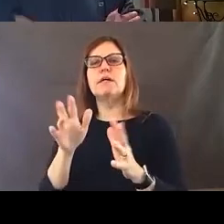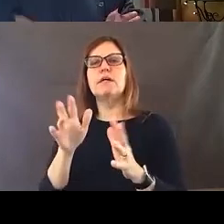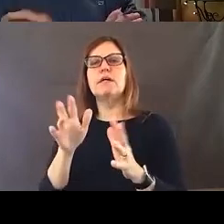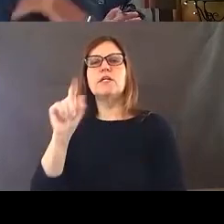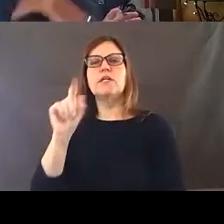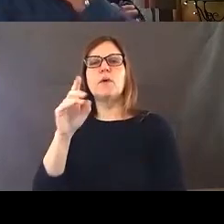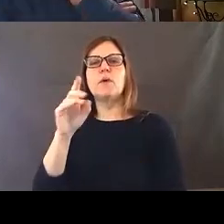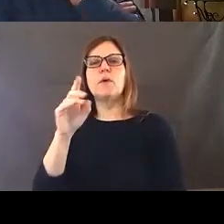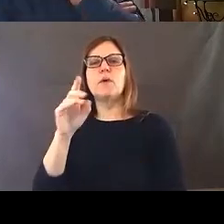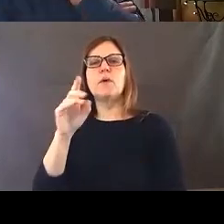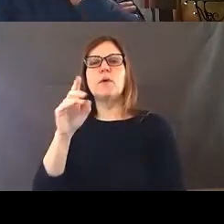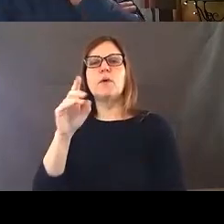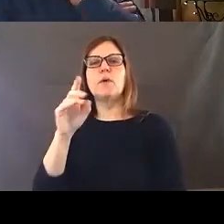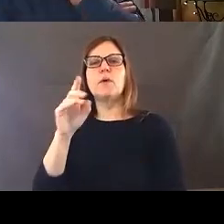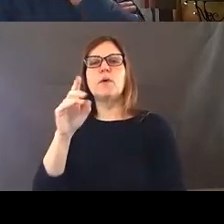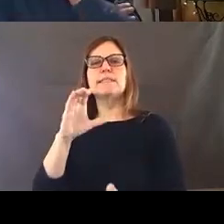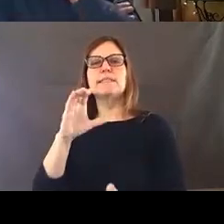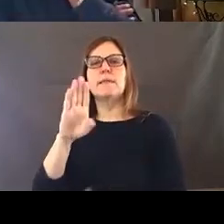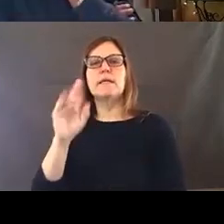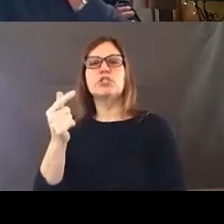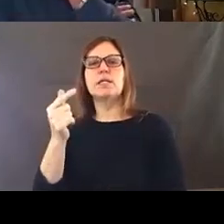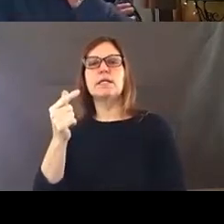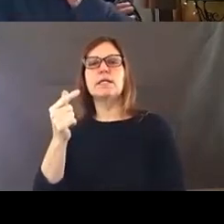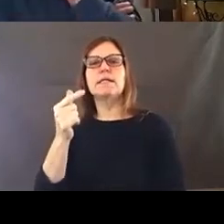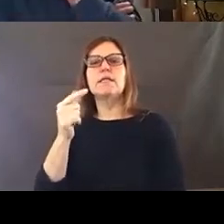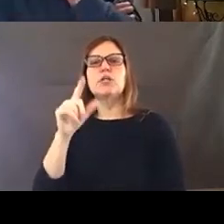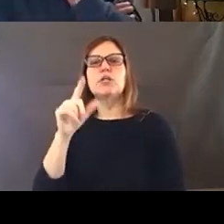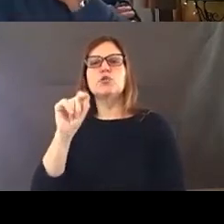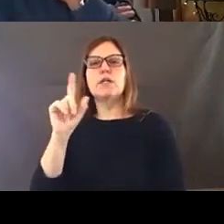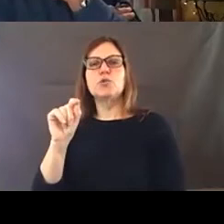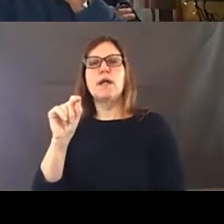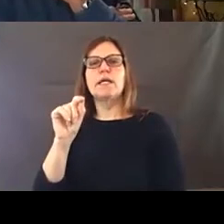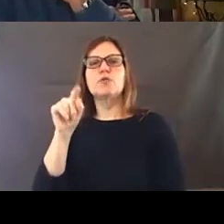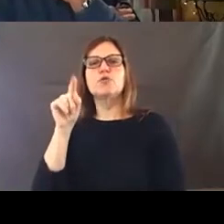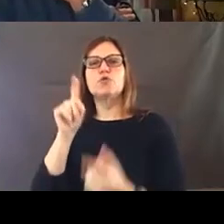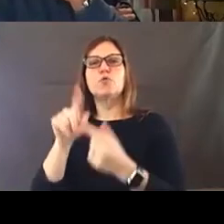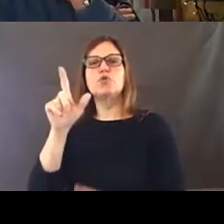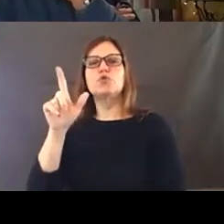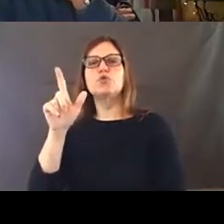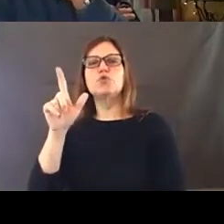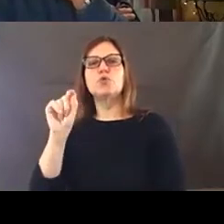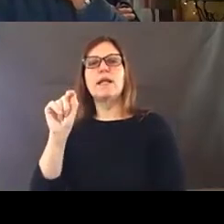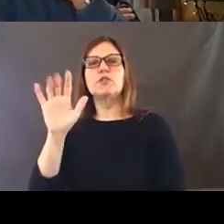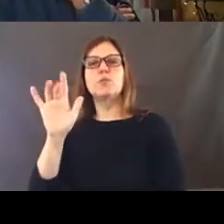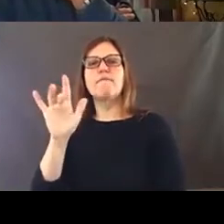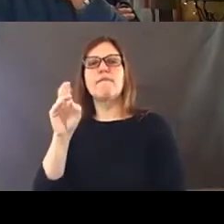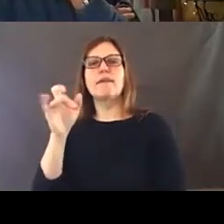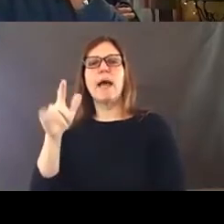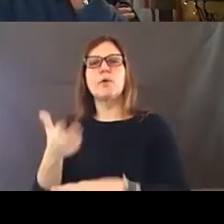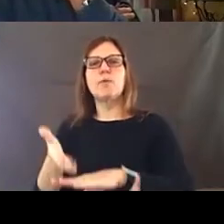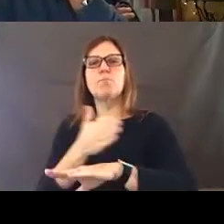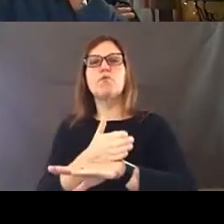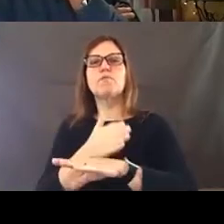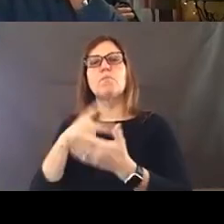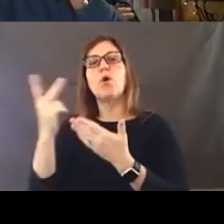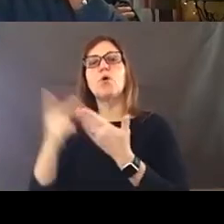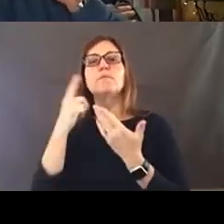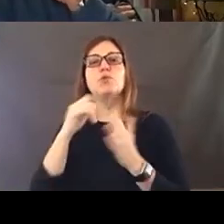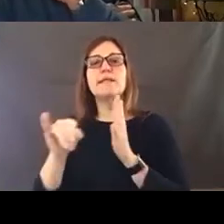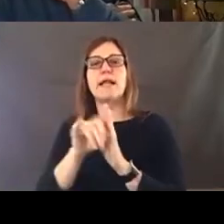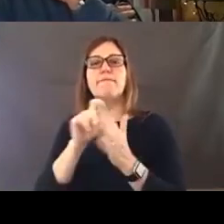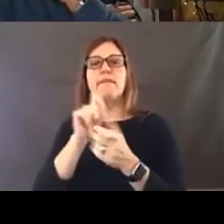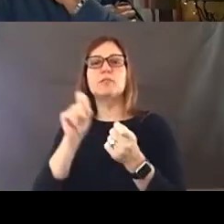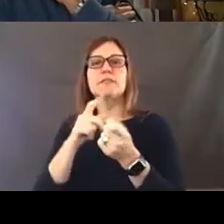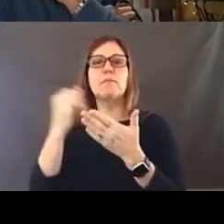CDBG Program and the 2020 through 2025 Capital Improvement Program, so as to identify specific projects in